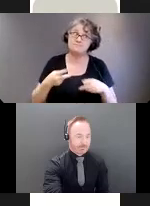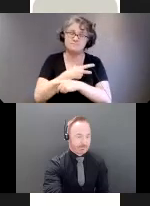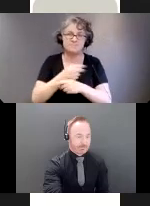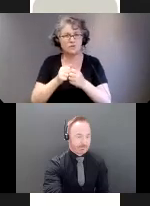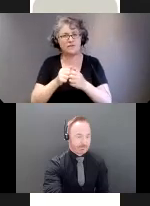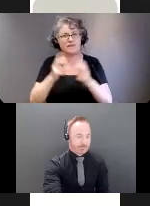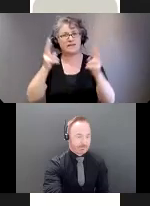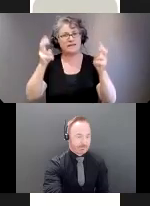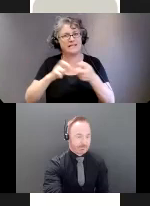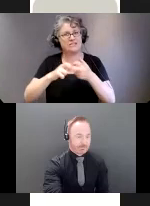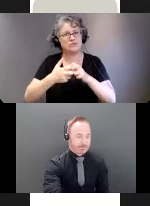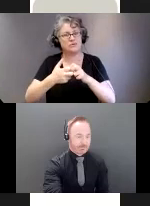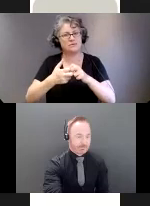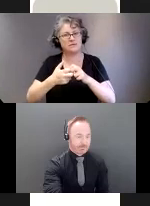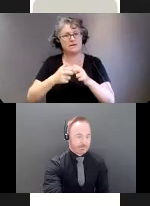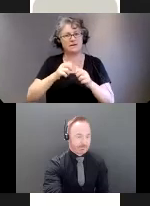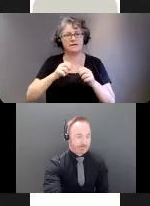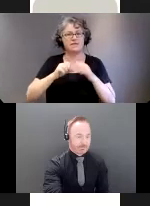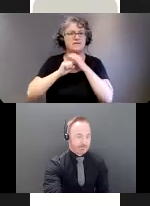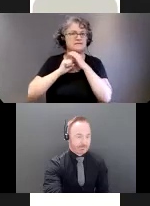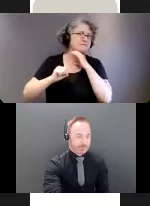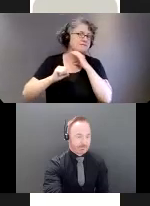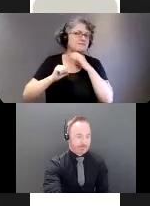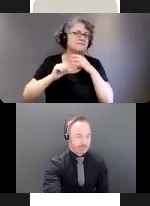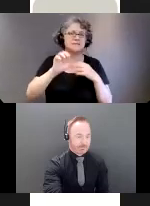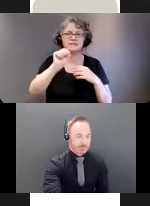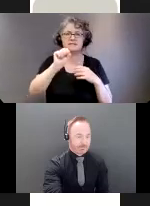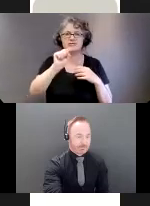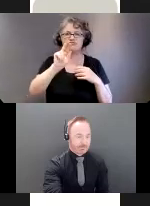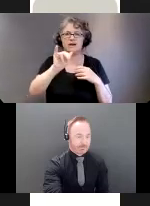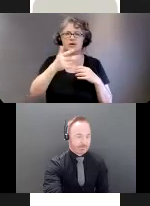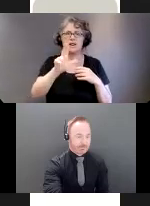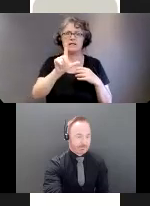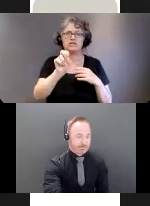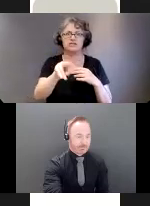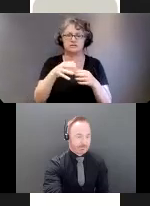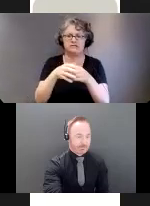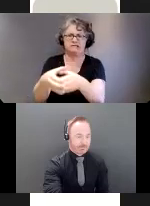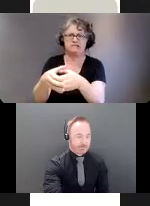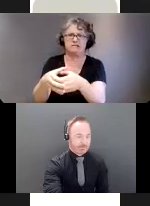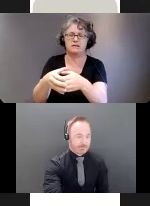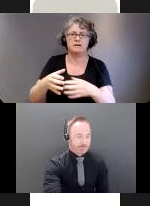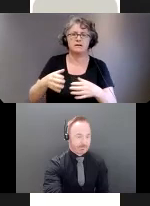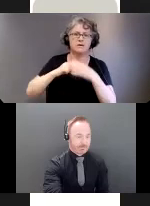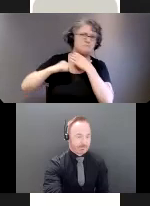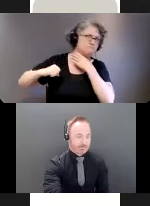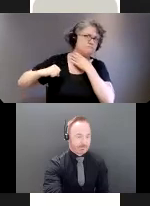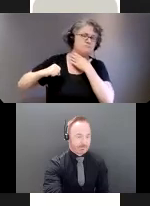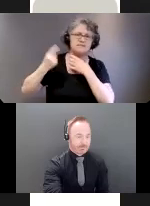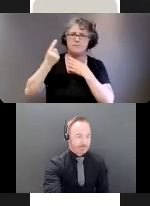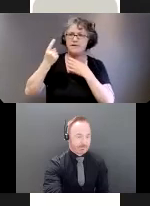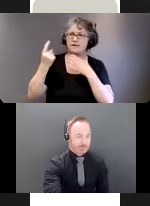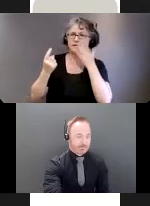issue in identifying it as strangulation often, that someone might not feel that resources